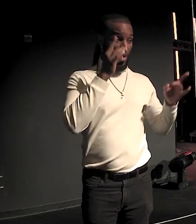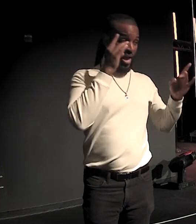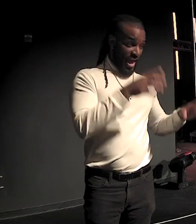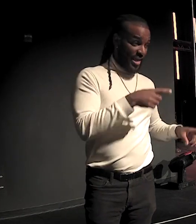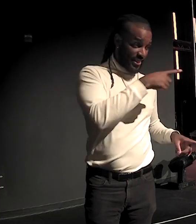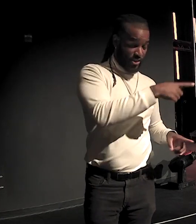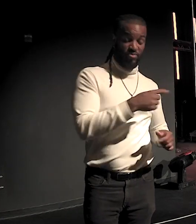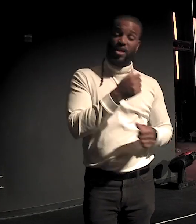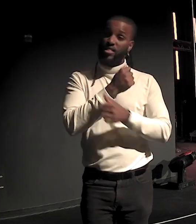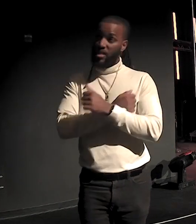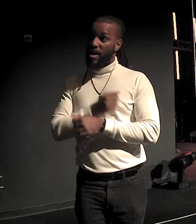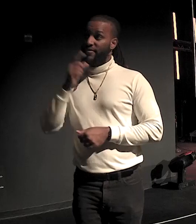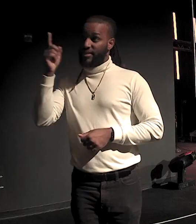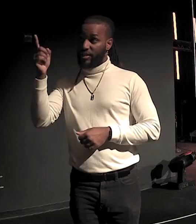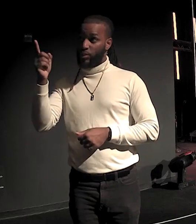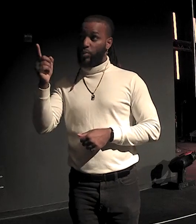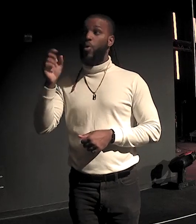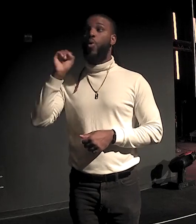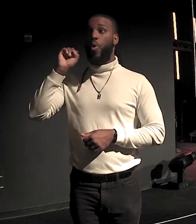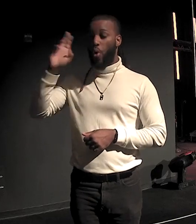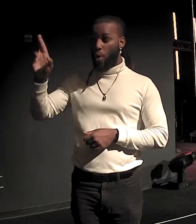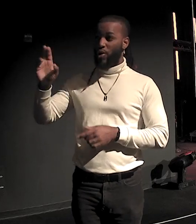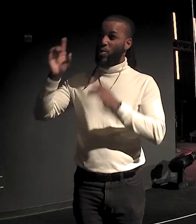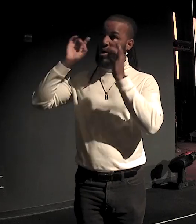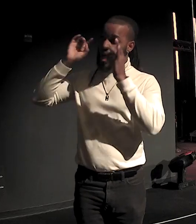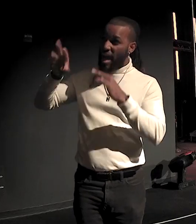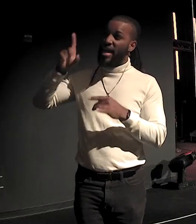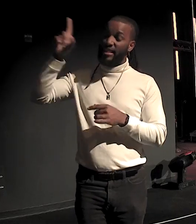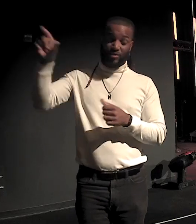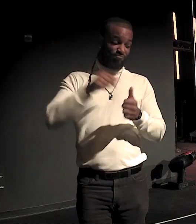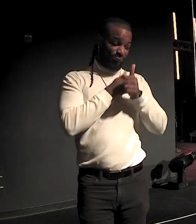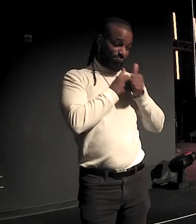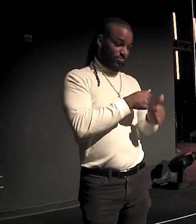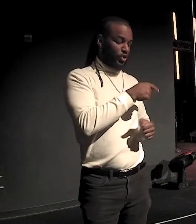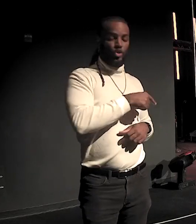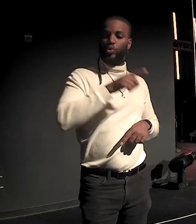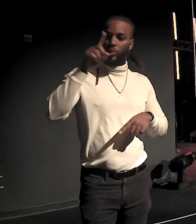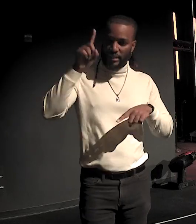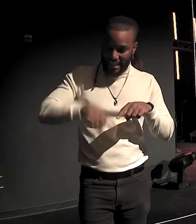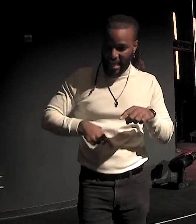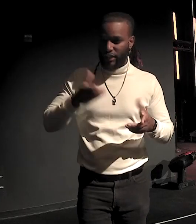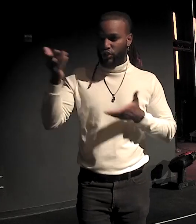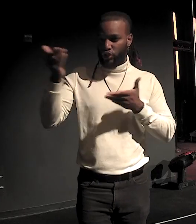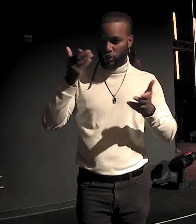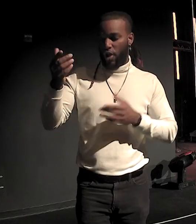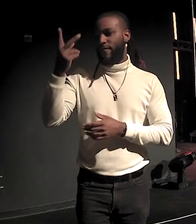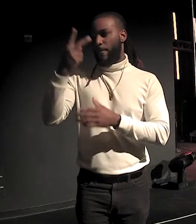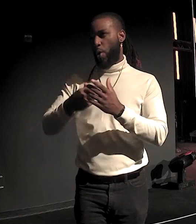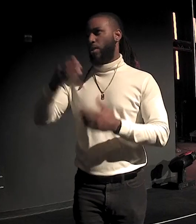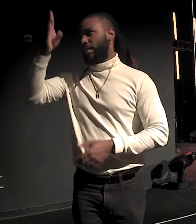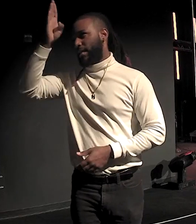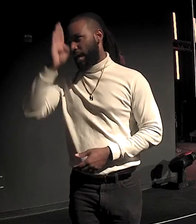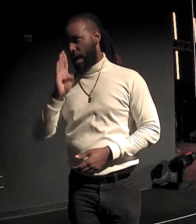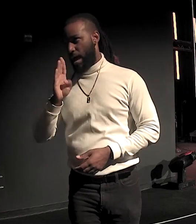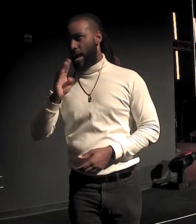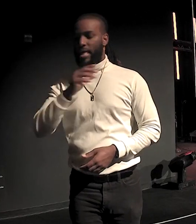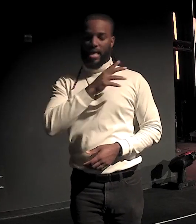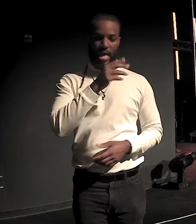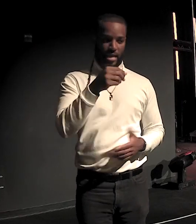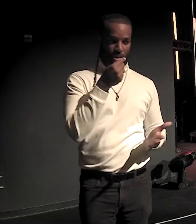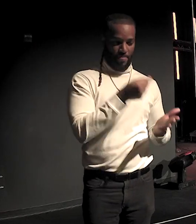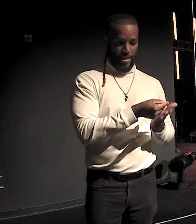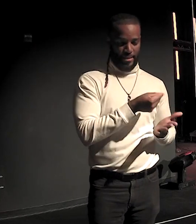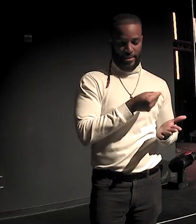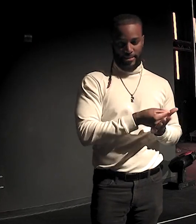other, or you'll be devoted to the one and despise the other. You cannot serve both God and